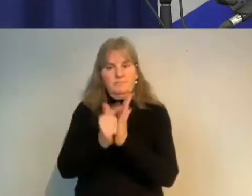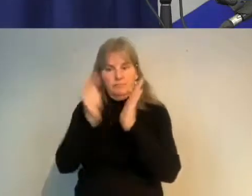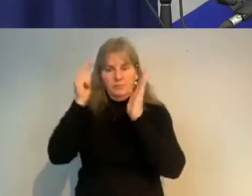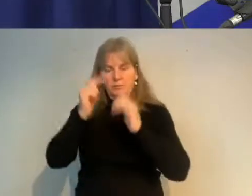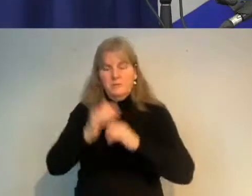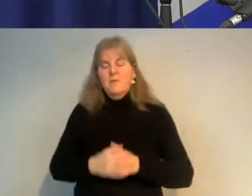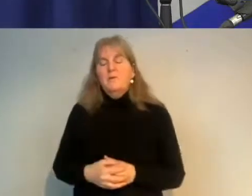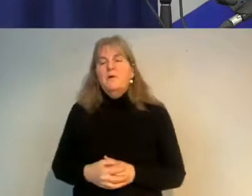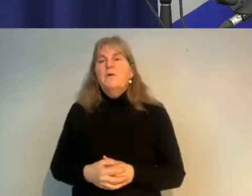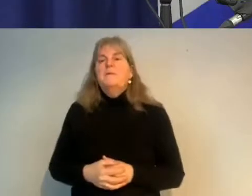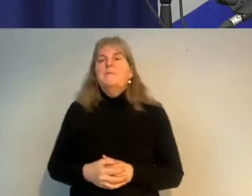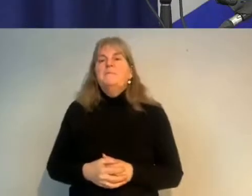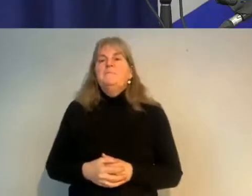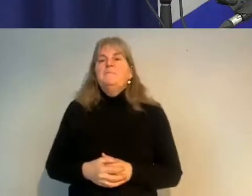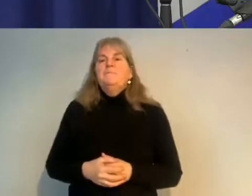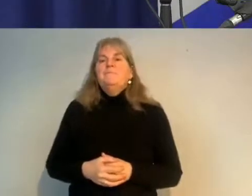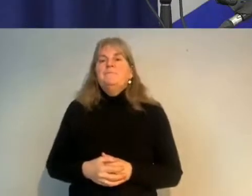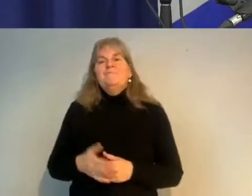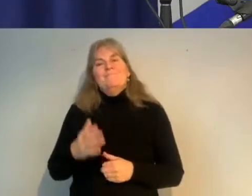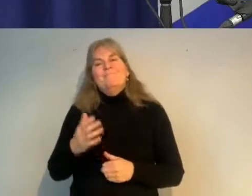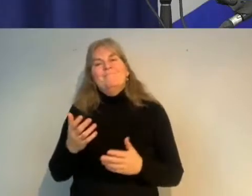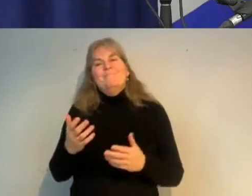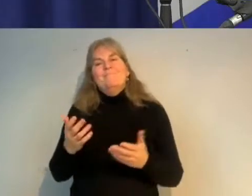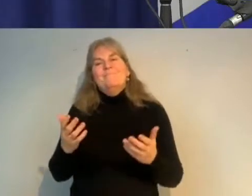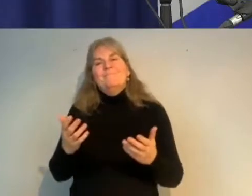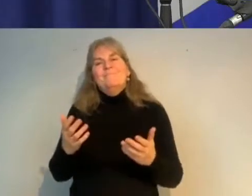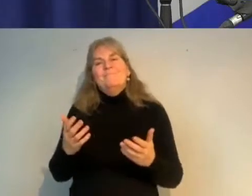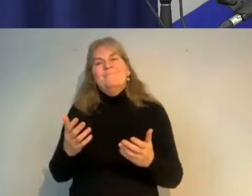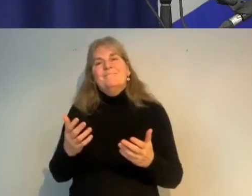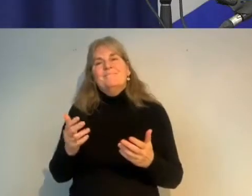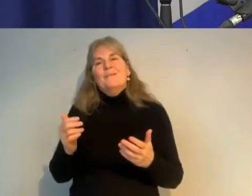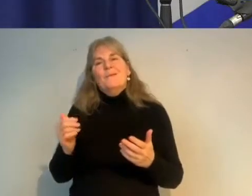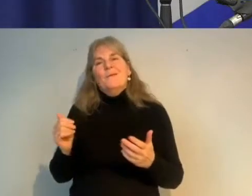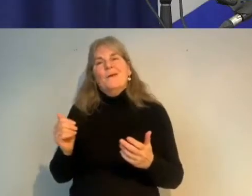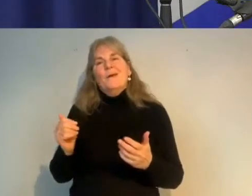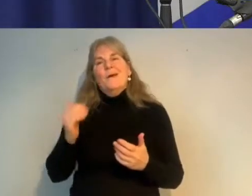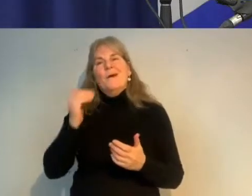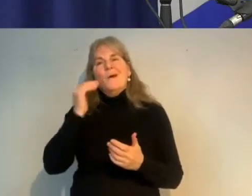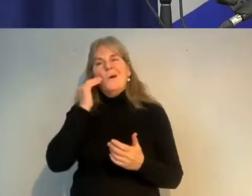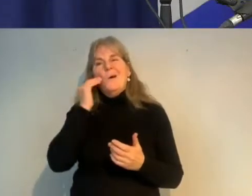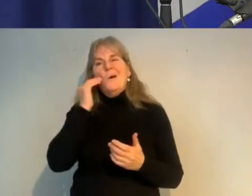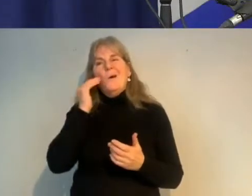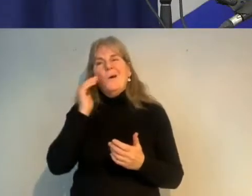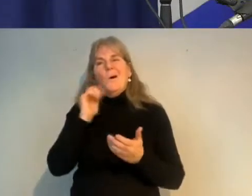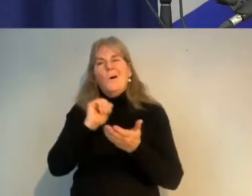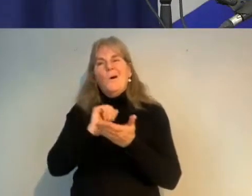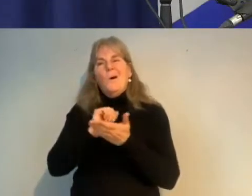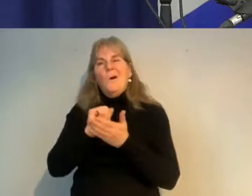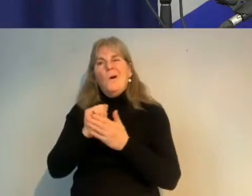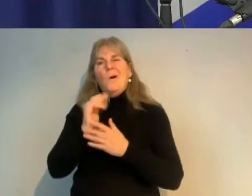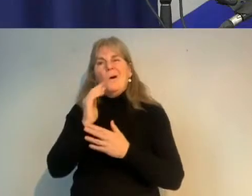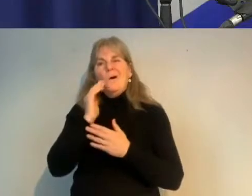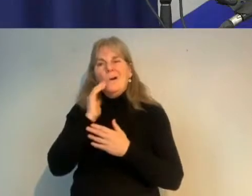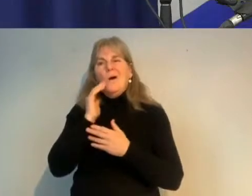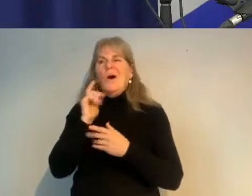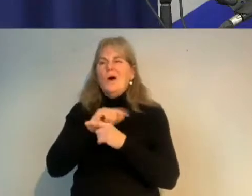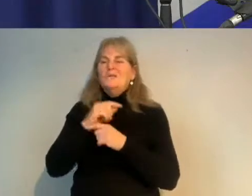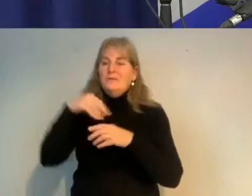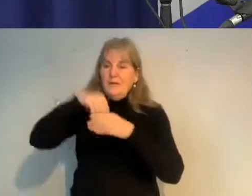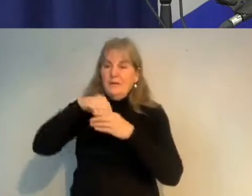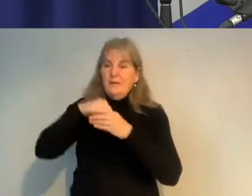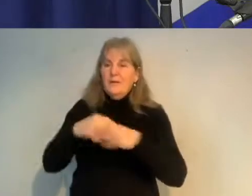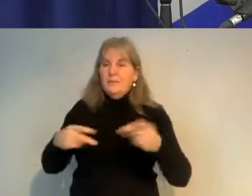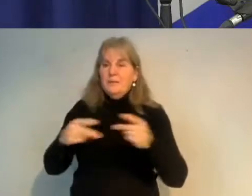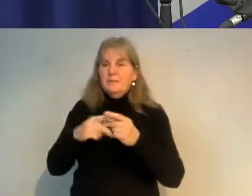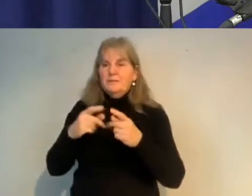It goes without saying that it's also enforceable that we need to wear our masks in indoor spaces when we're not